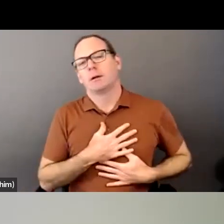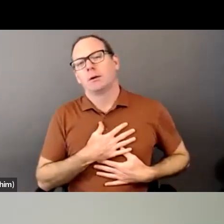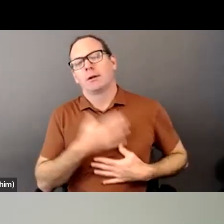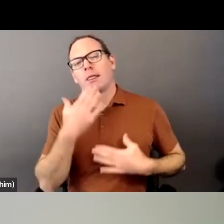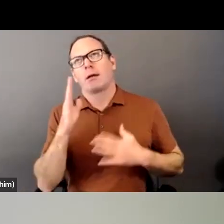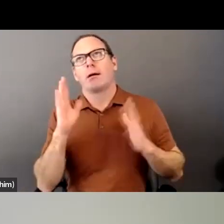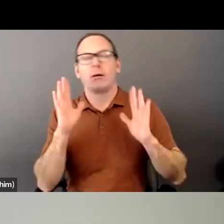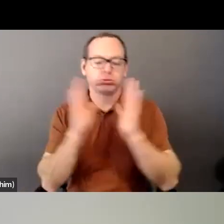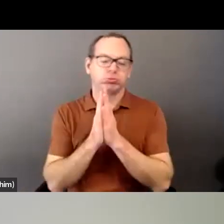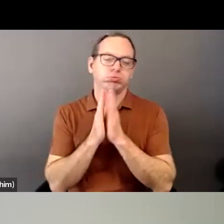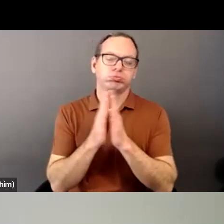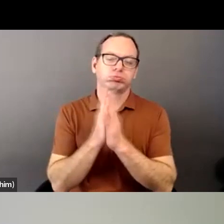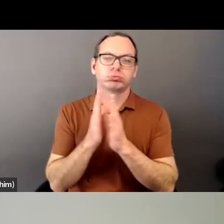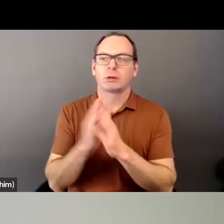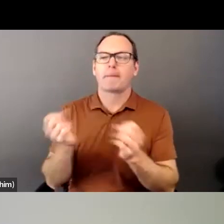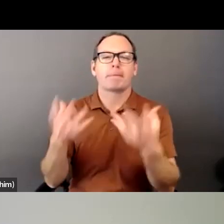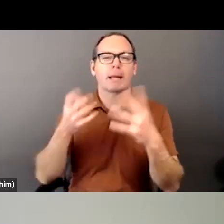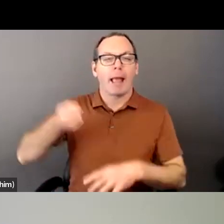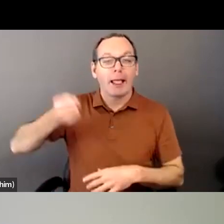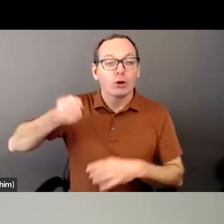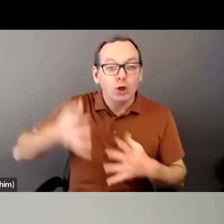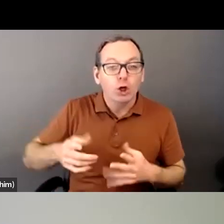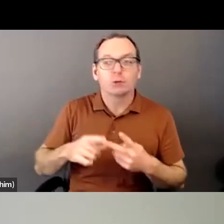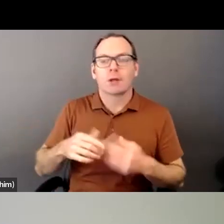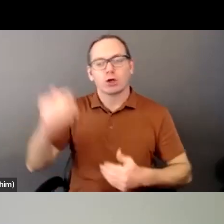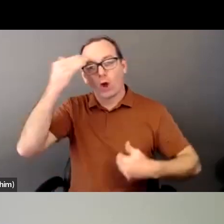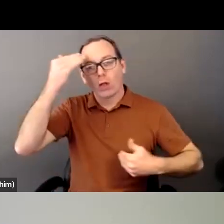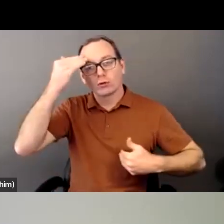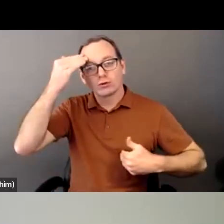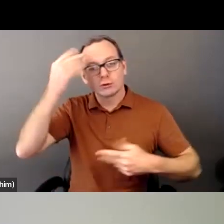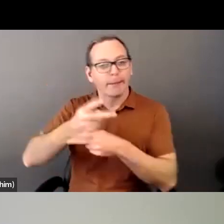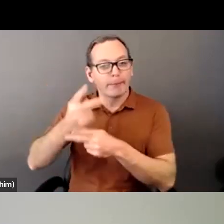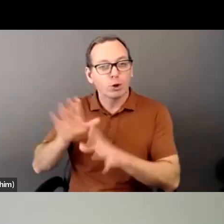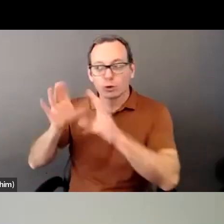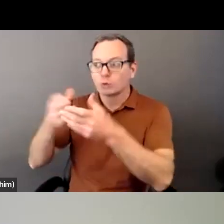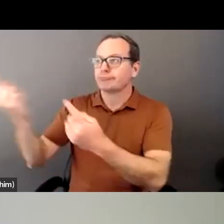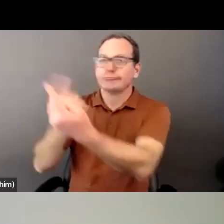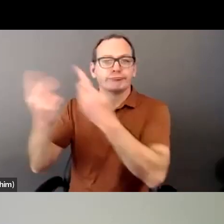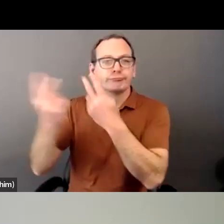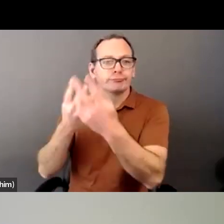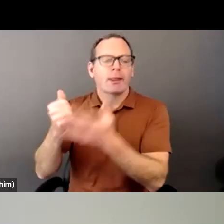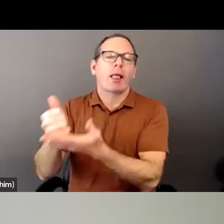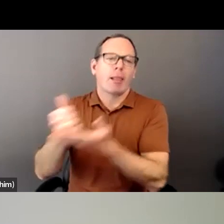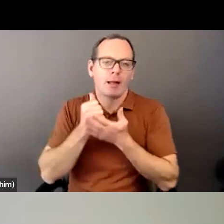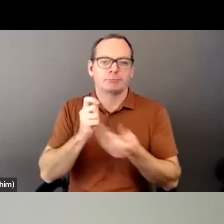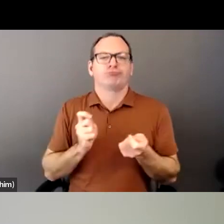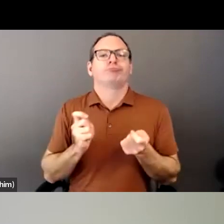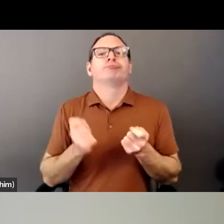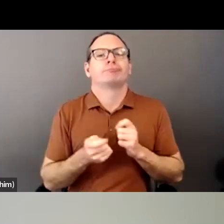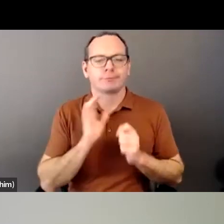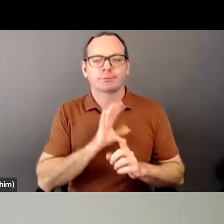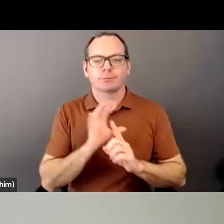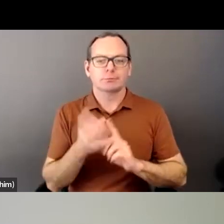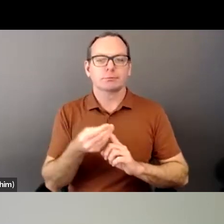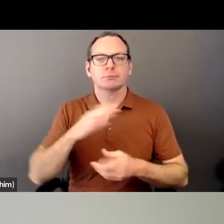knowledge keepers and elders that came out and helped us with those changes. Thank you. Anna, the difficult parts